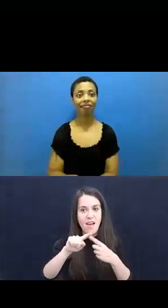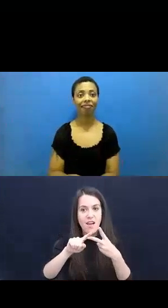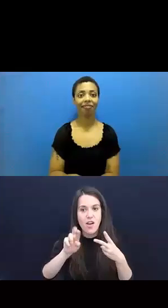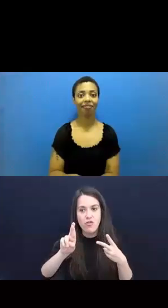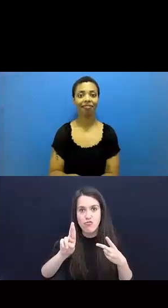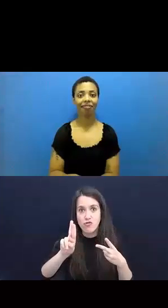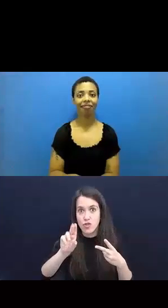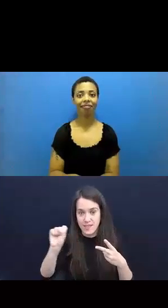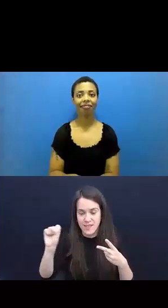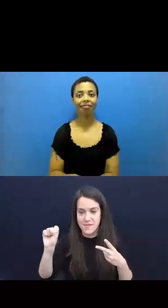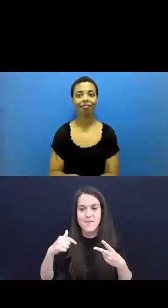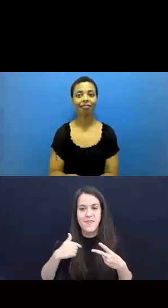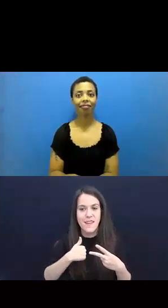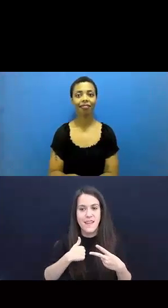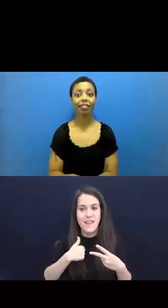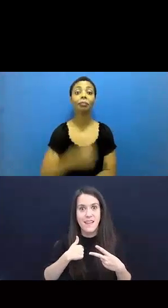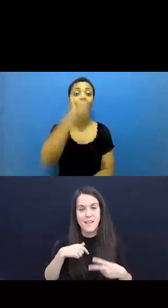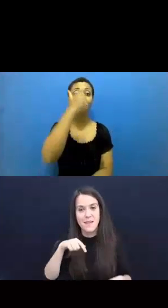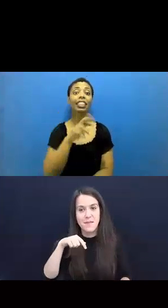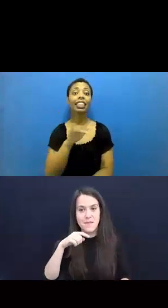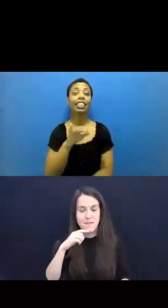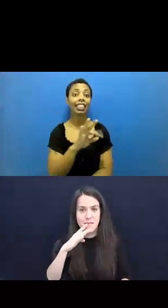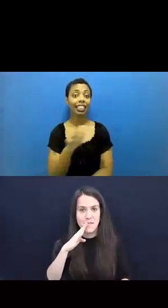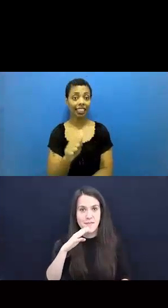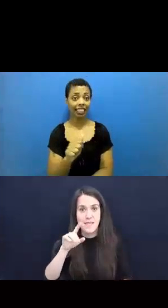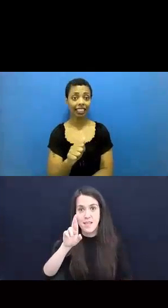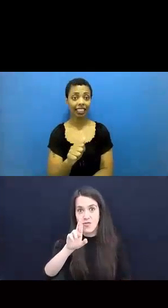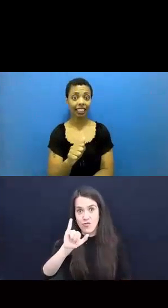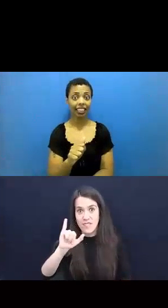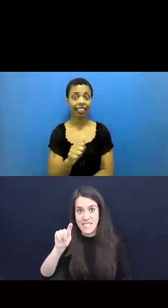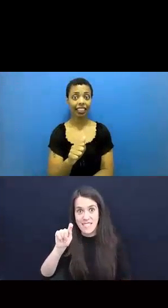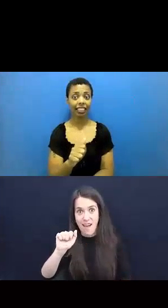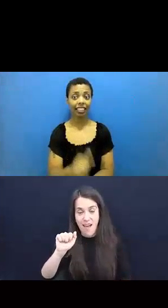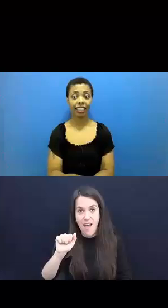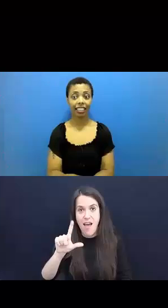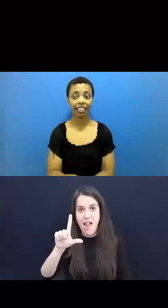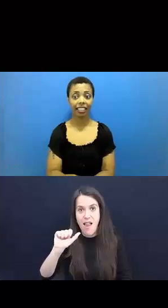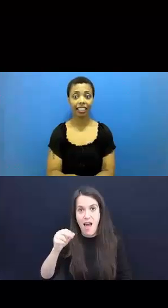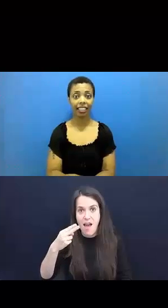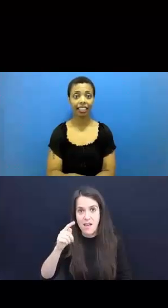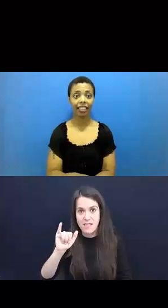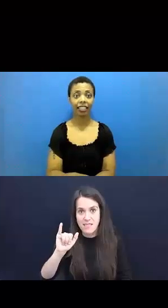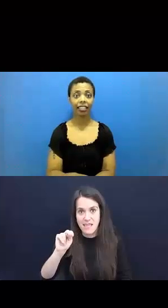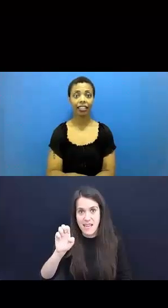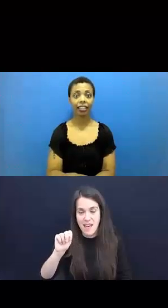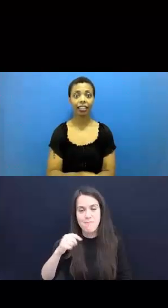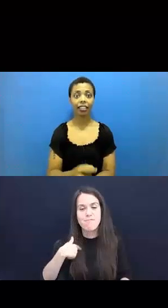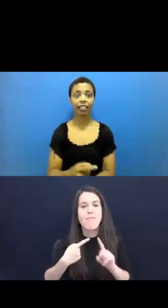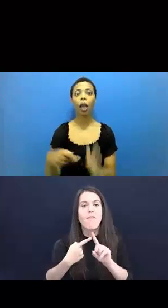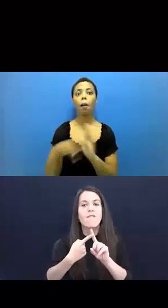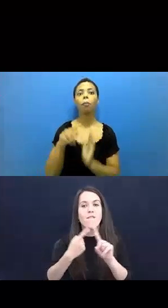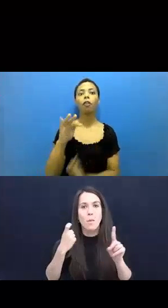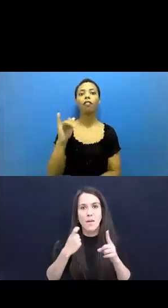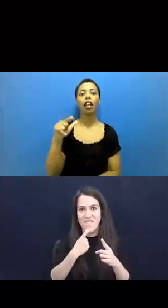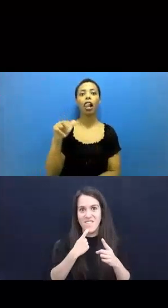I'm Rita Lahtinen and I'm from Finland. And I'm Russ Palmer and I'm from